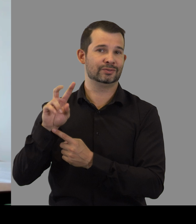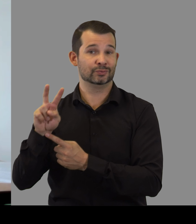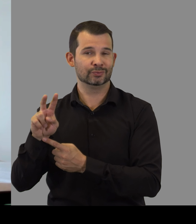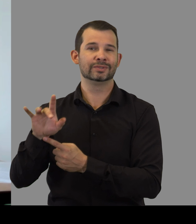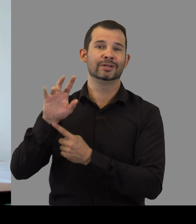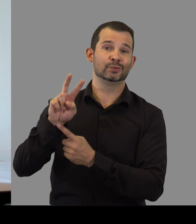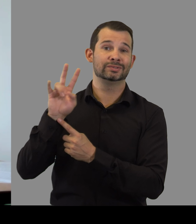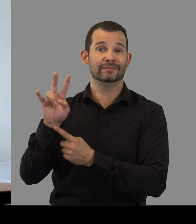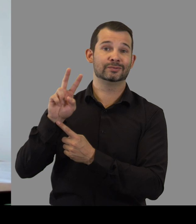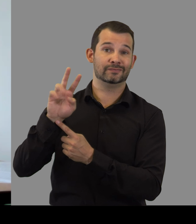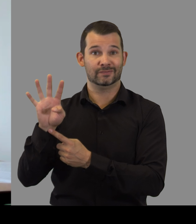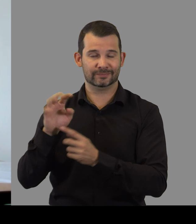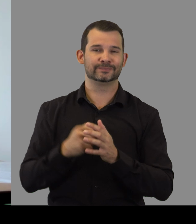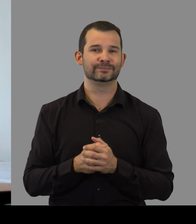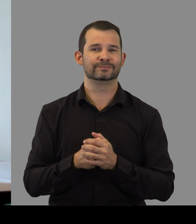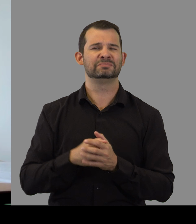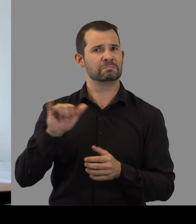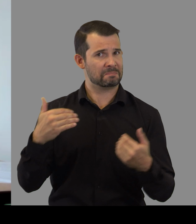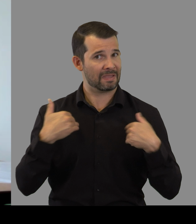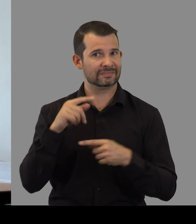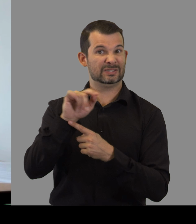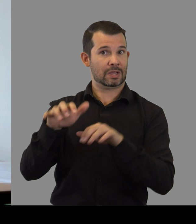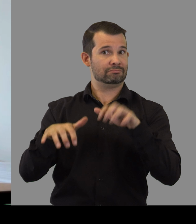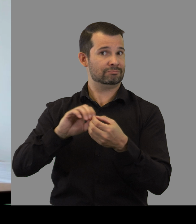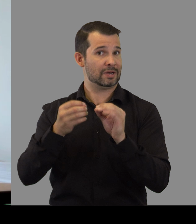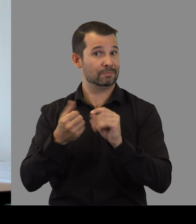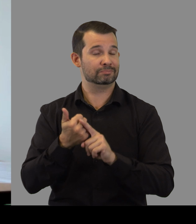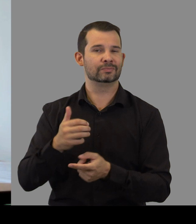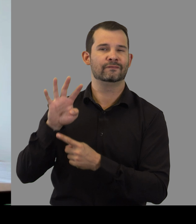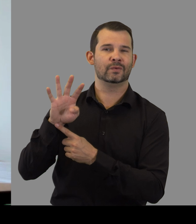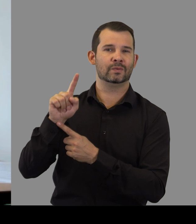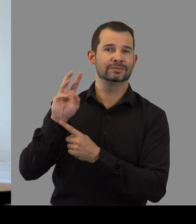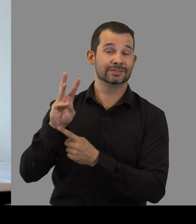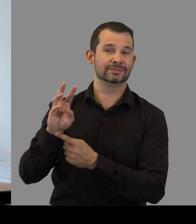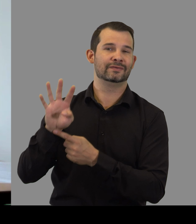1-866-482-2724. We also have a TTY number, which is